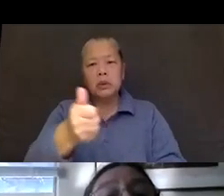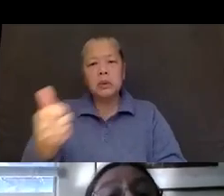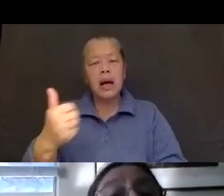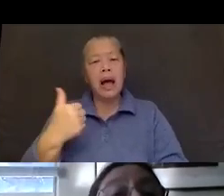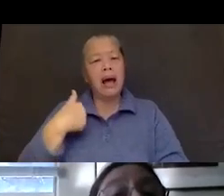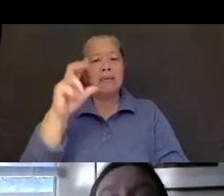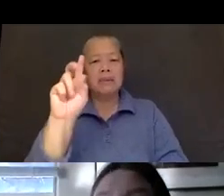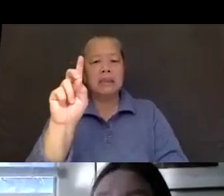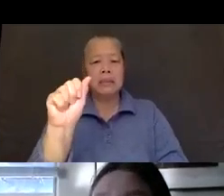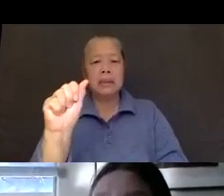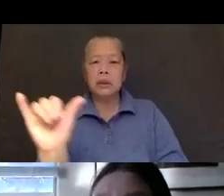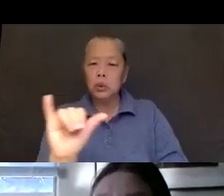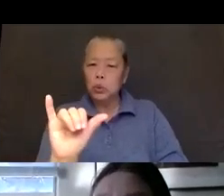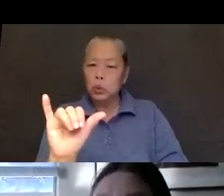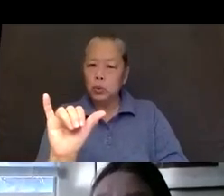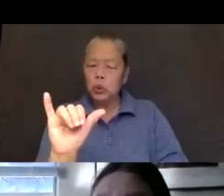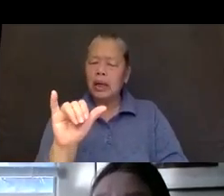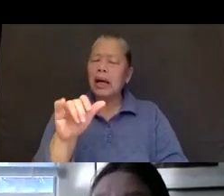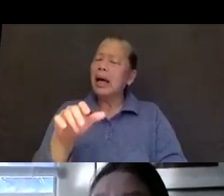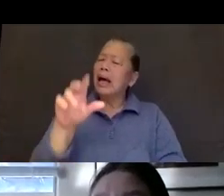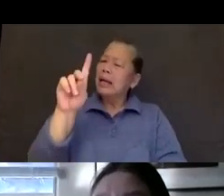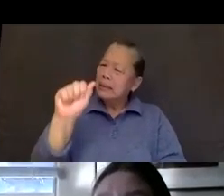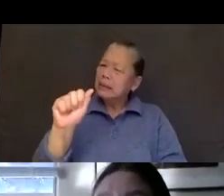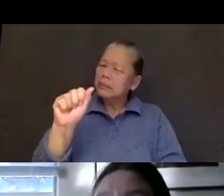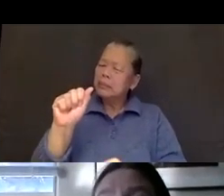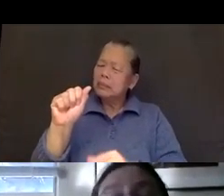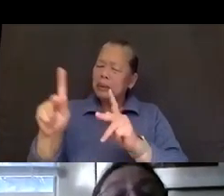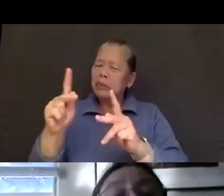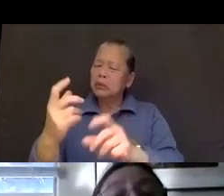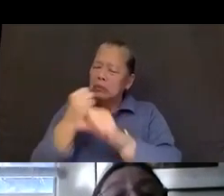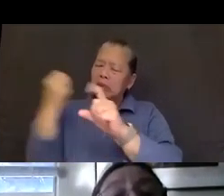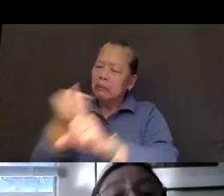And that is something that goes underreported, but is a reality.